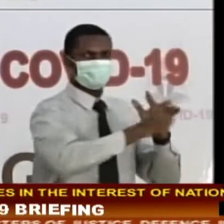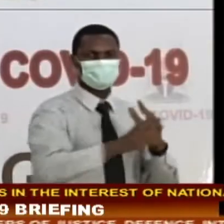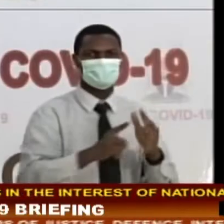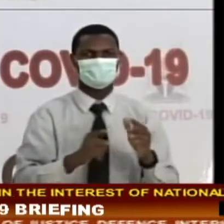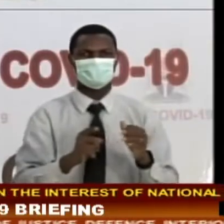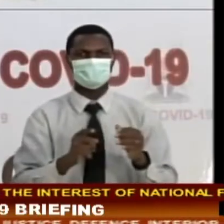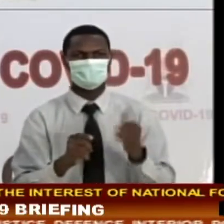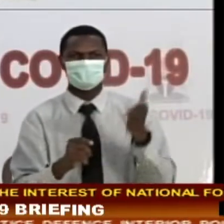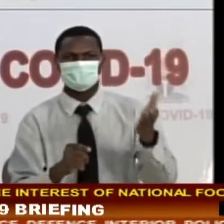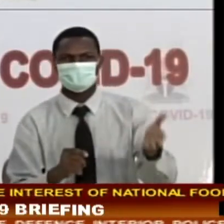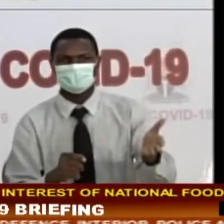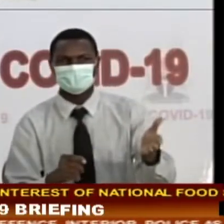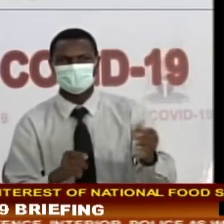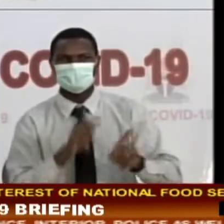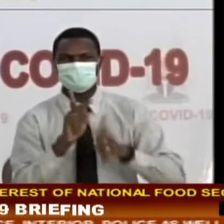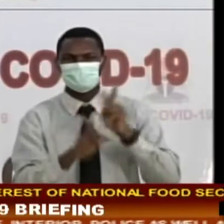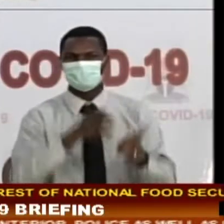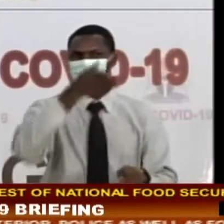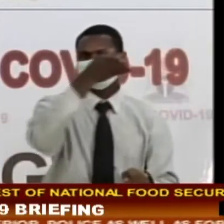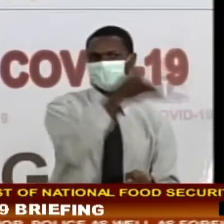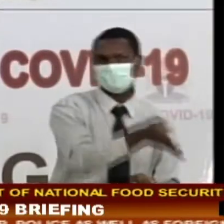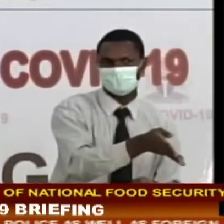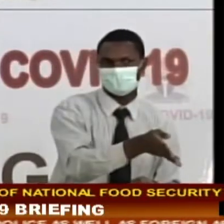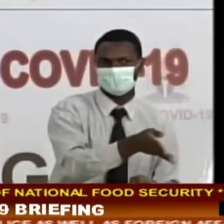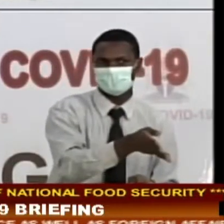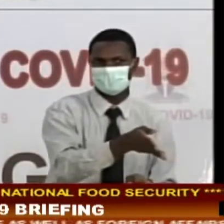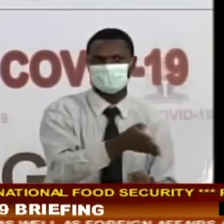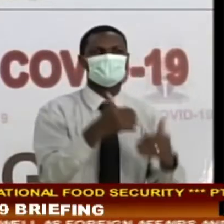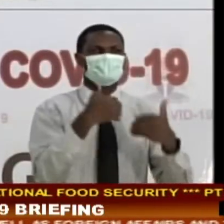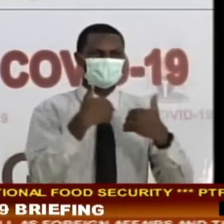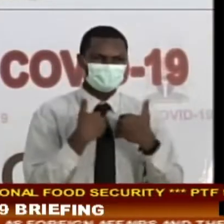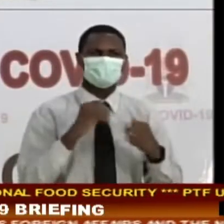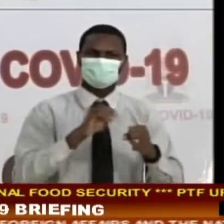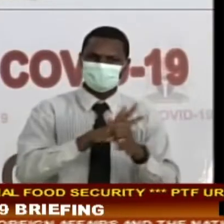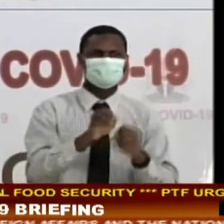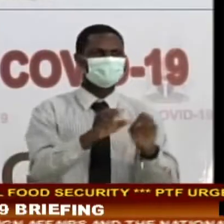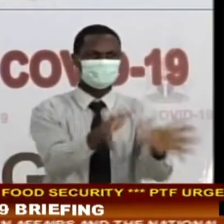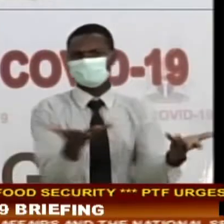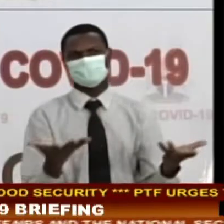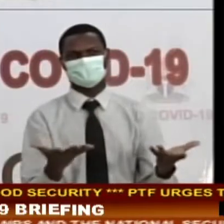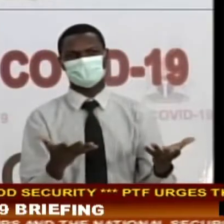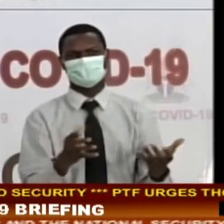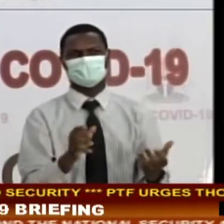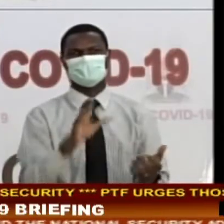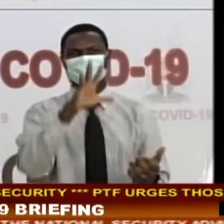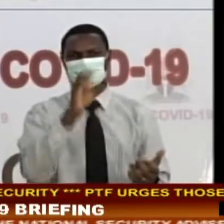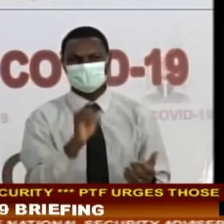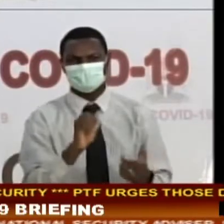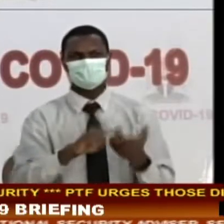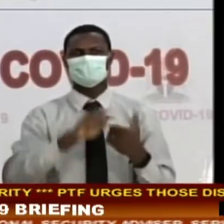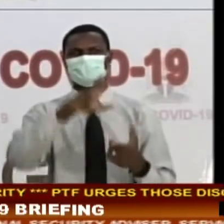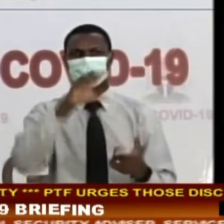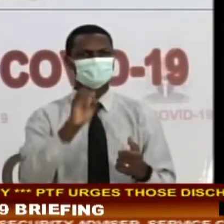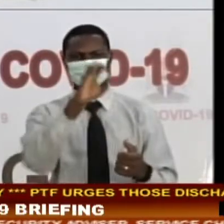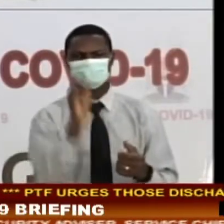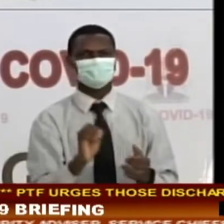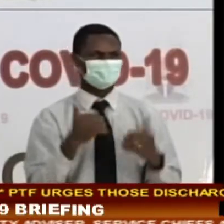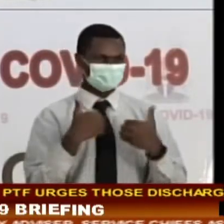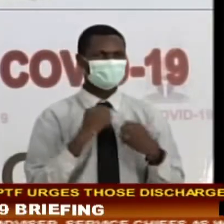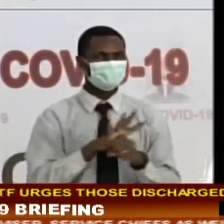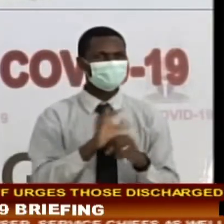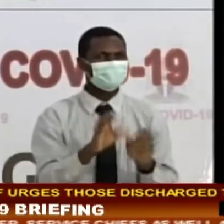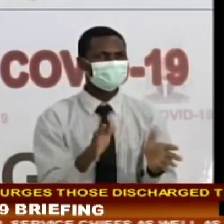50% of the prison inmates in Colombia have been tested positive uh for for uh covid-19 and what does